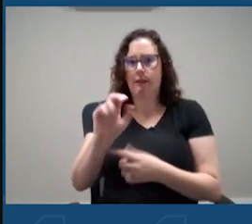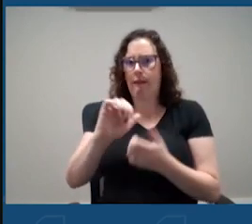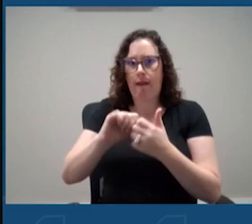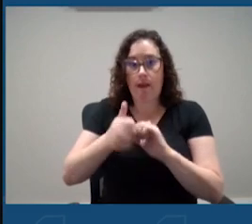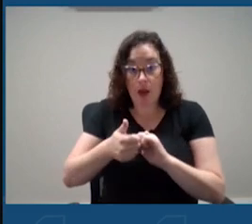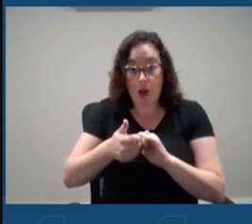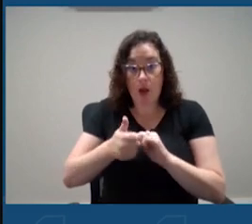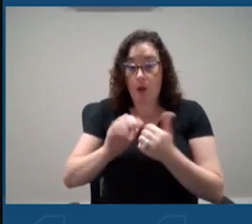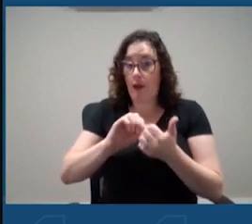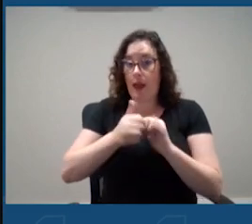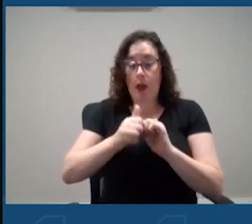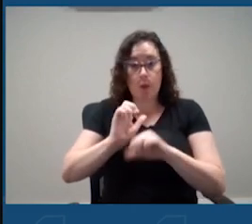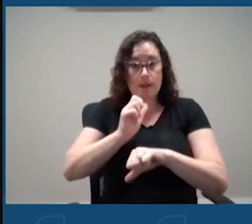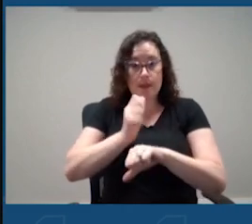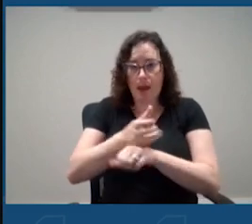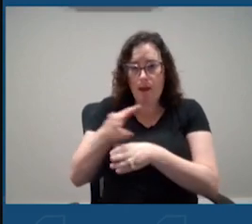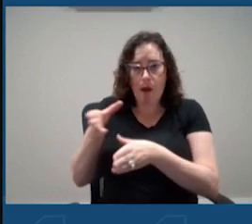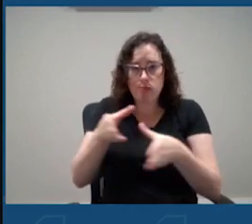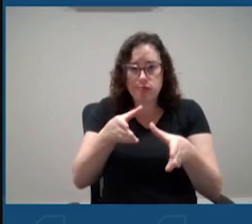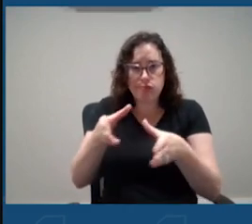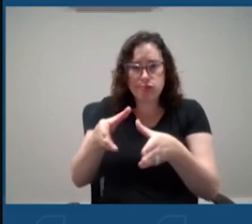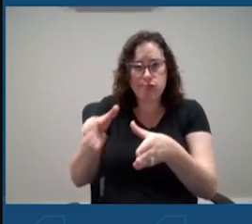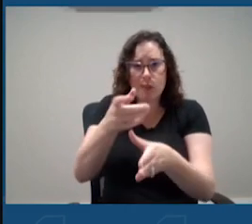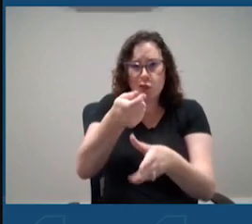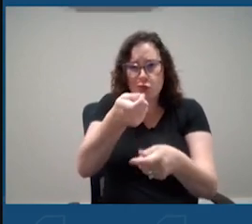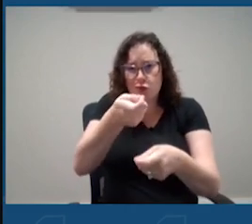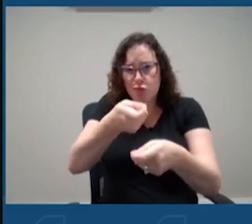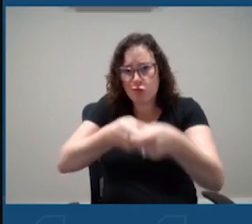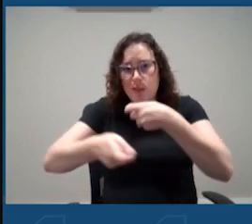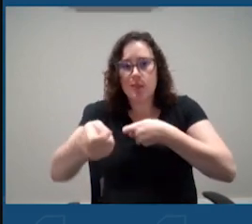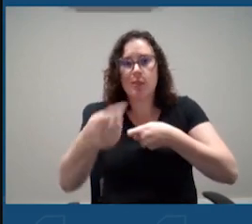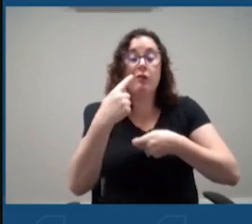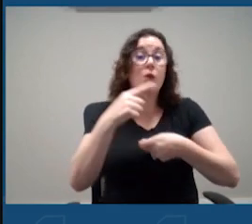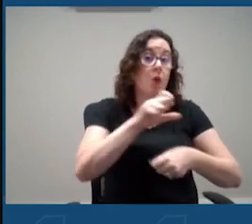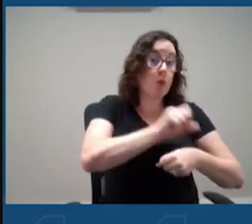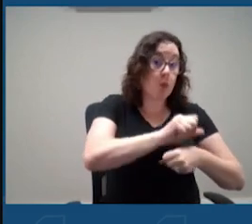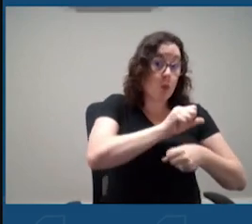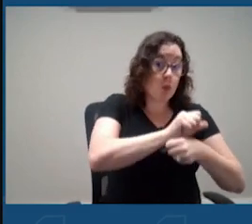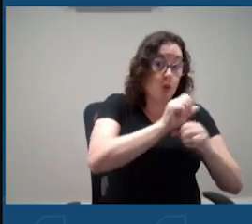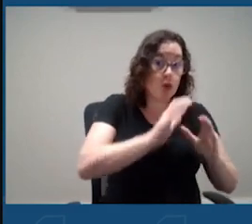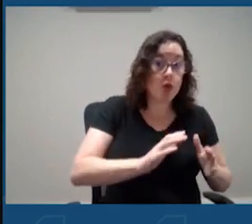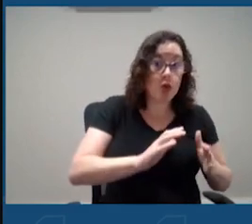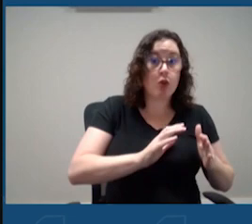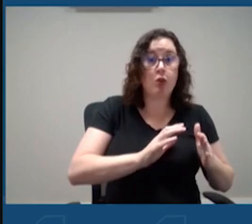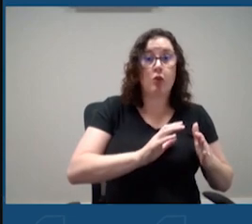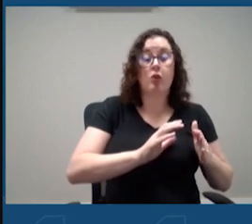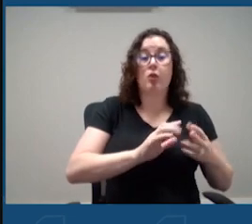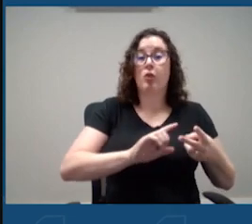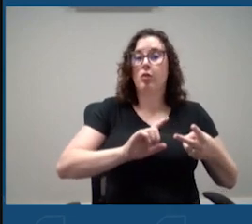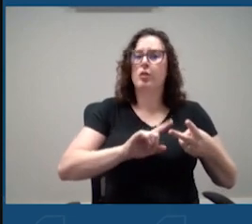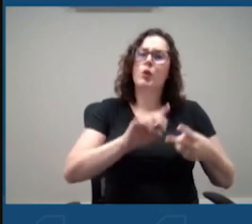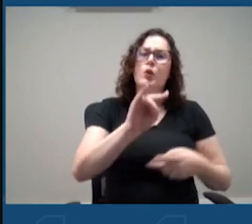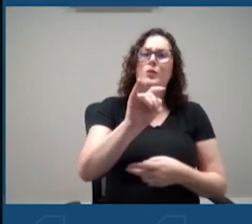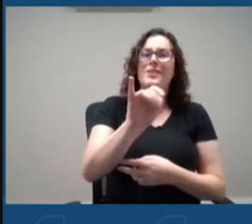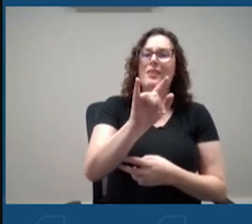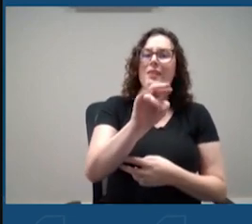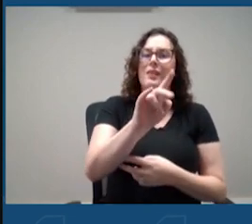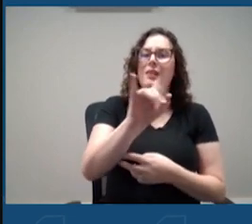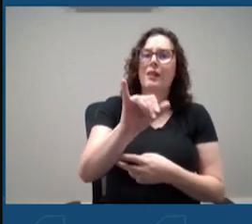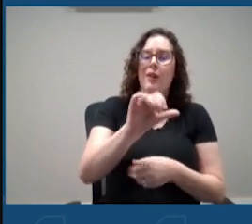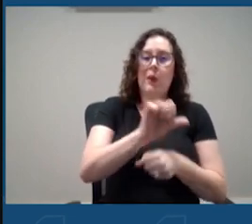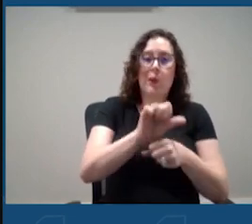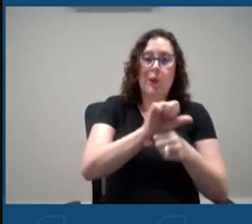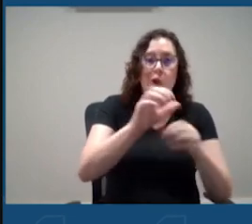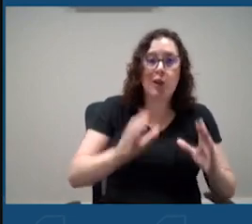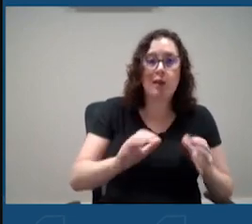that transition pathway for workers, gas utility workers, how we were going to meet